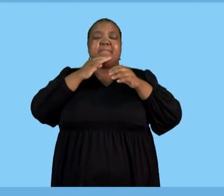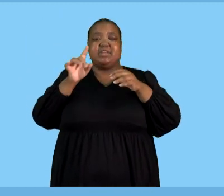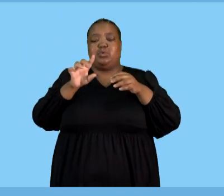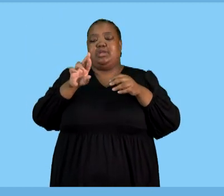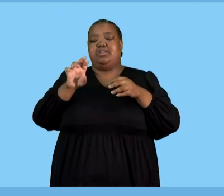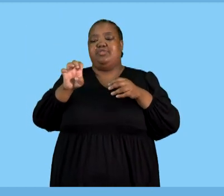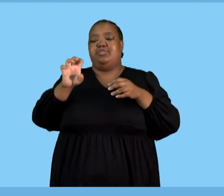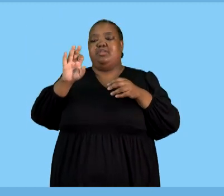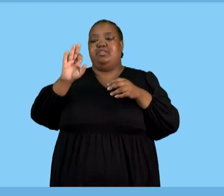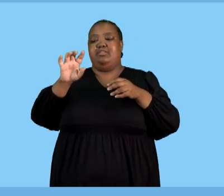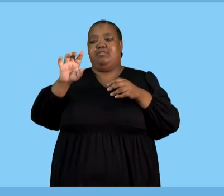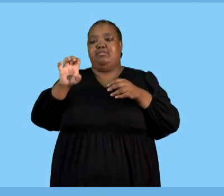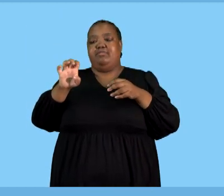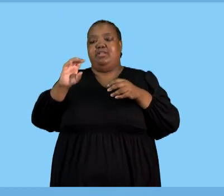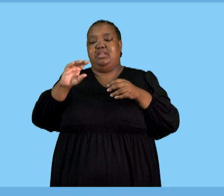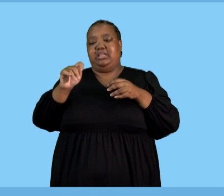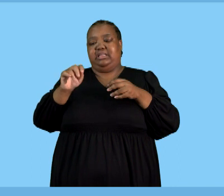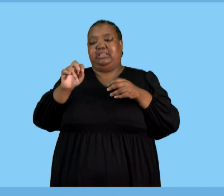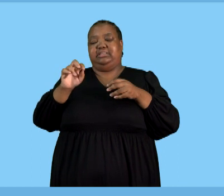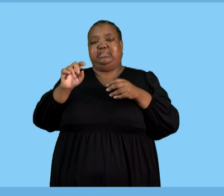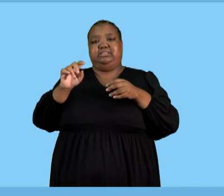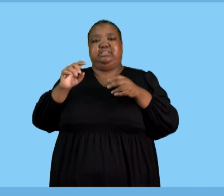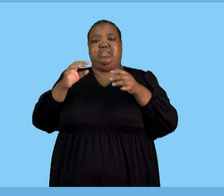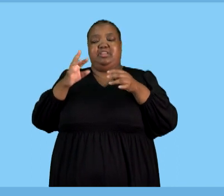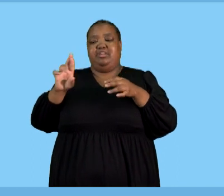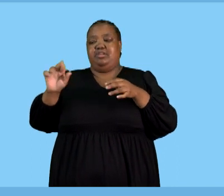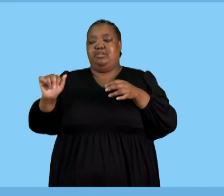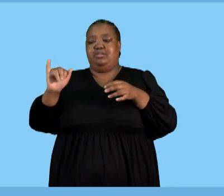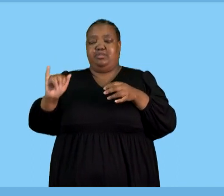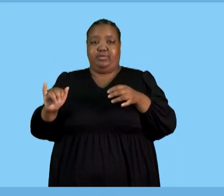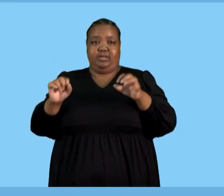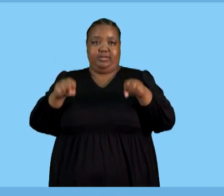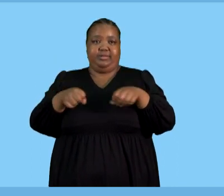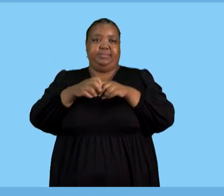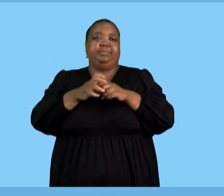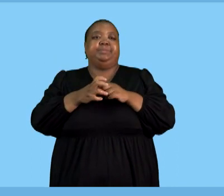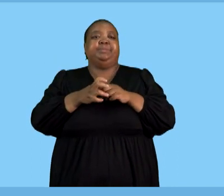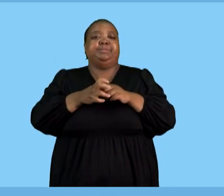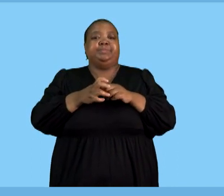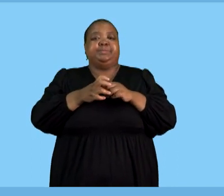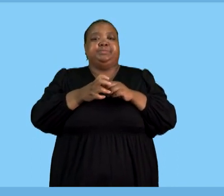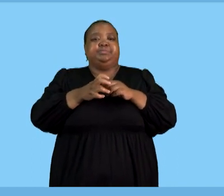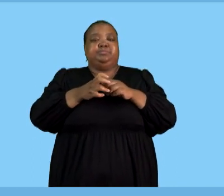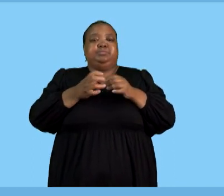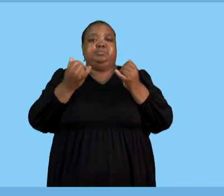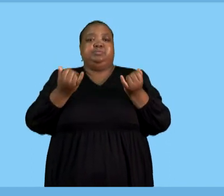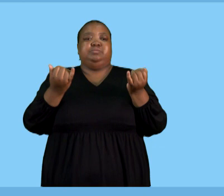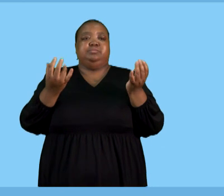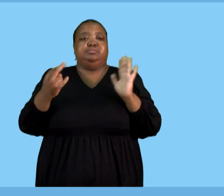ray. Reflected and the incident ray. So looking at that in detail then, what do we have